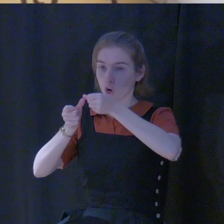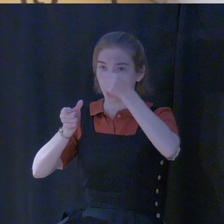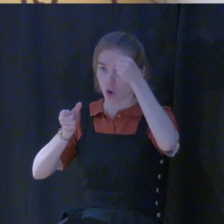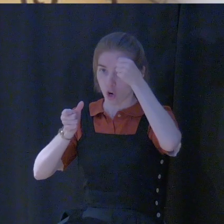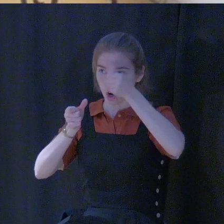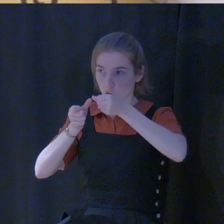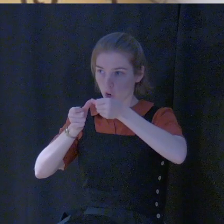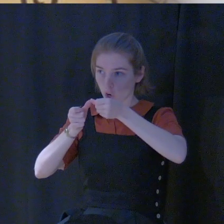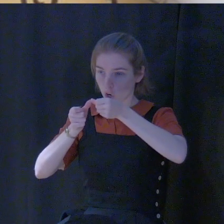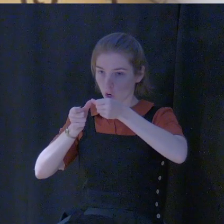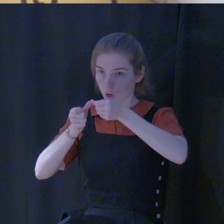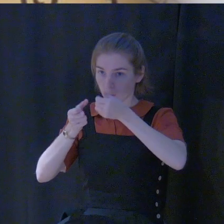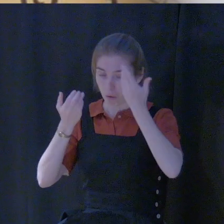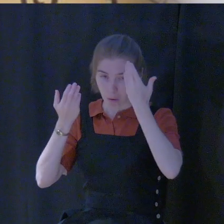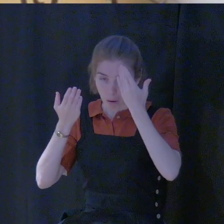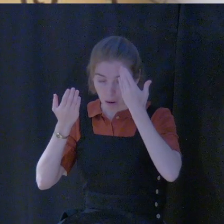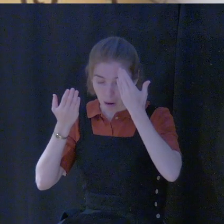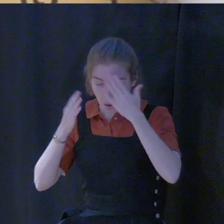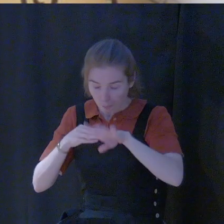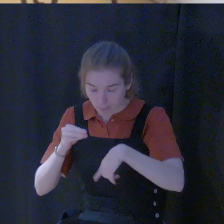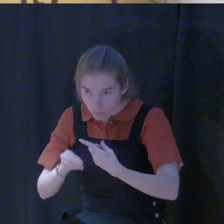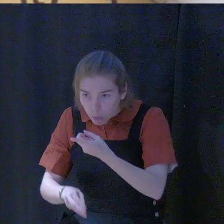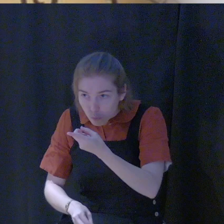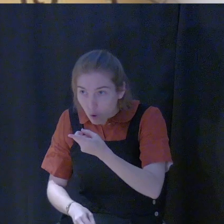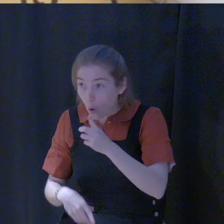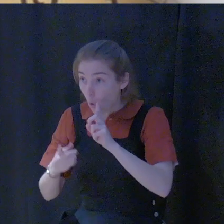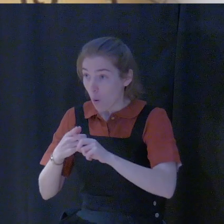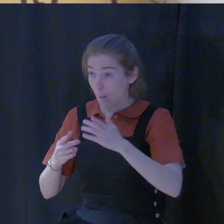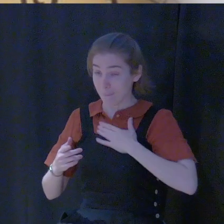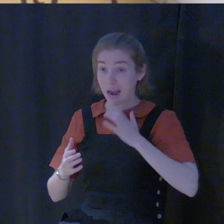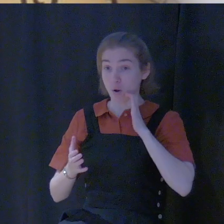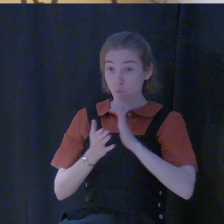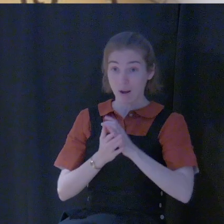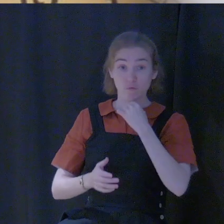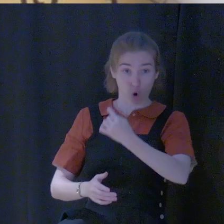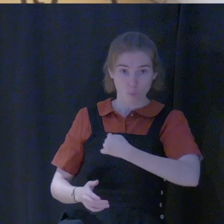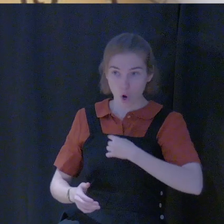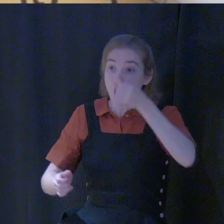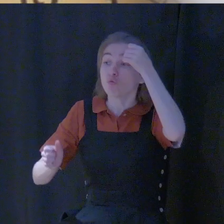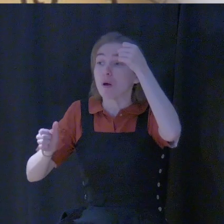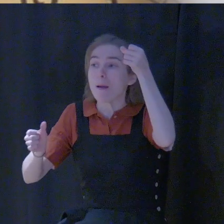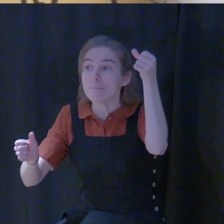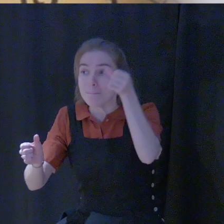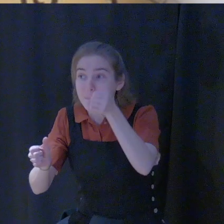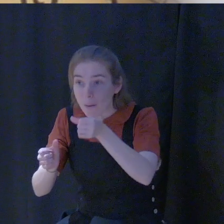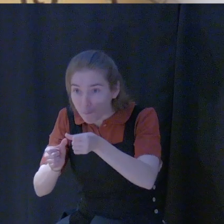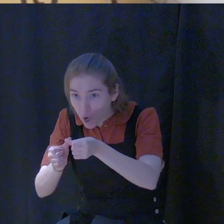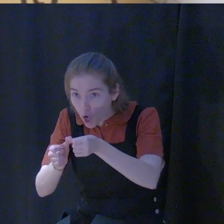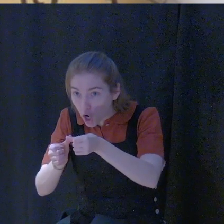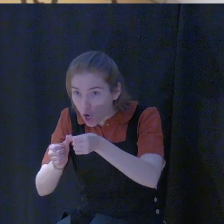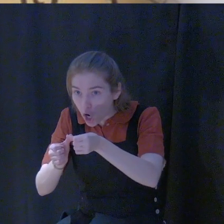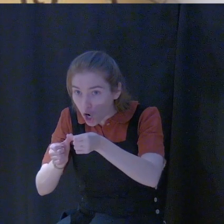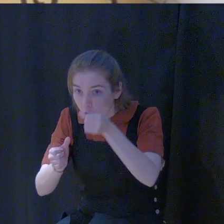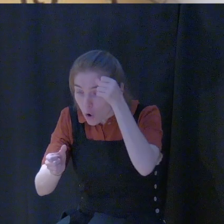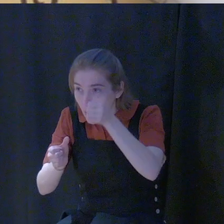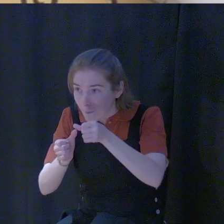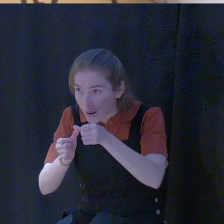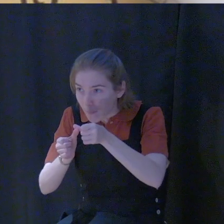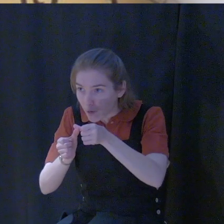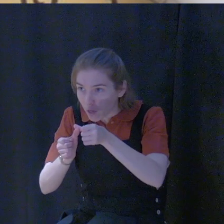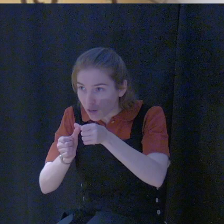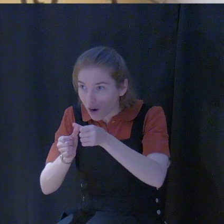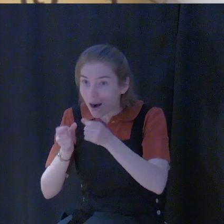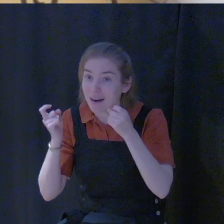I don't know about you, but when my wife told me, remember our